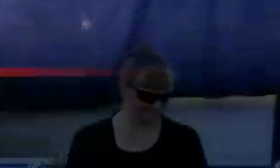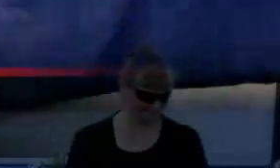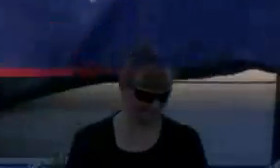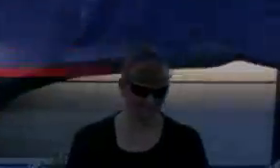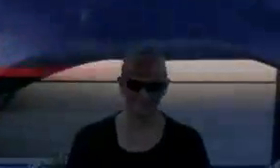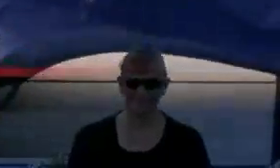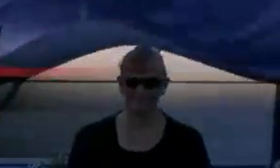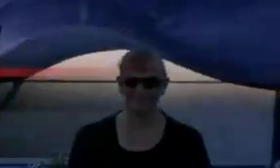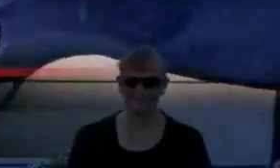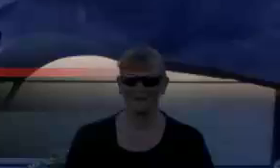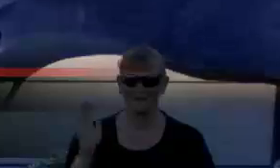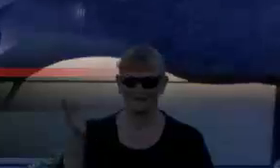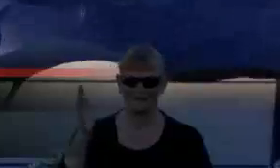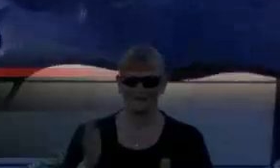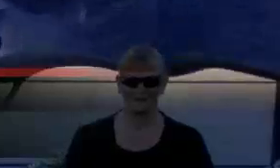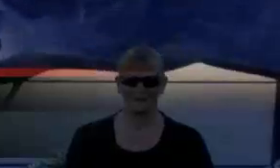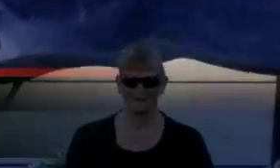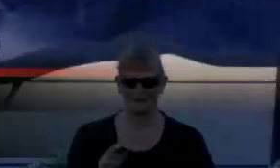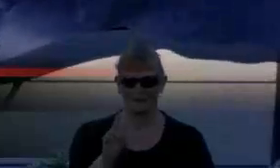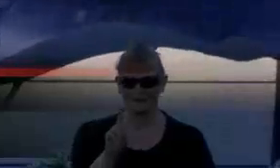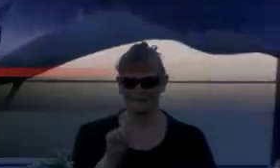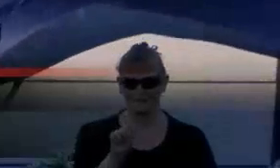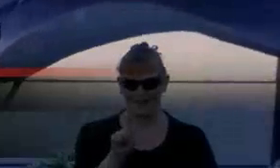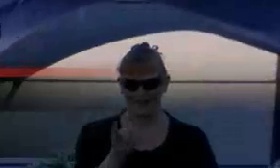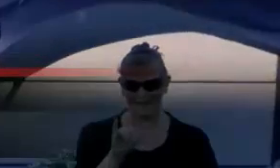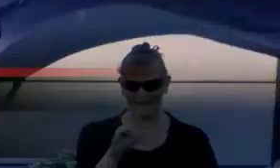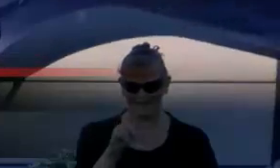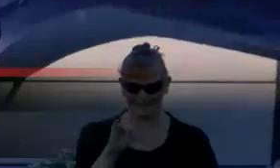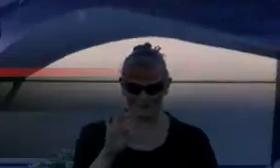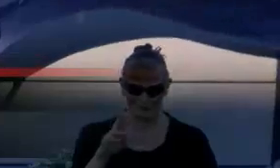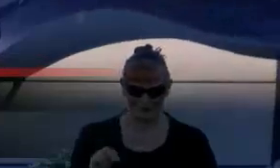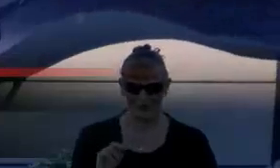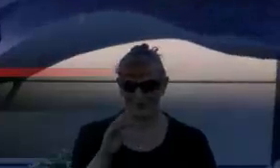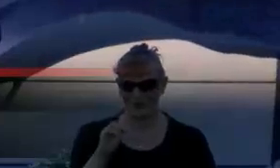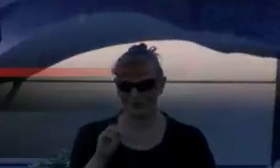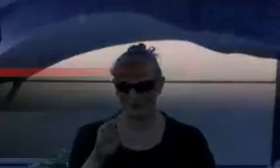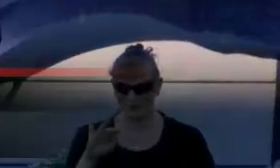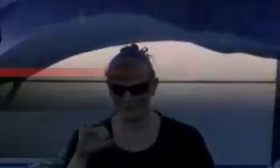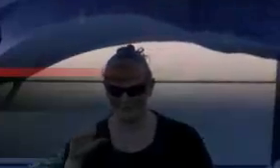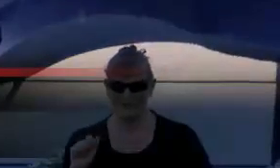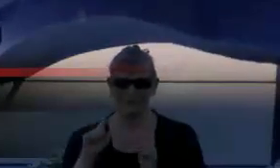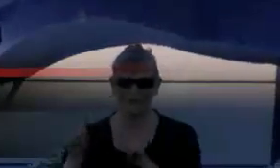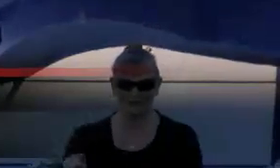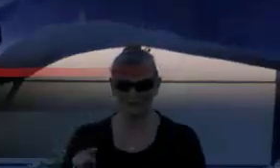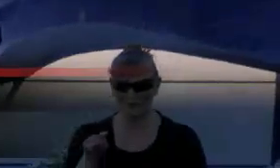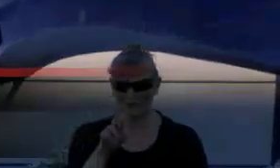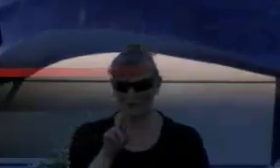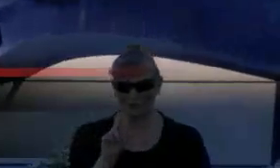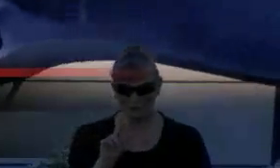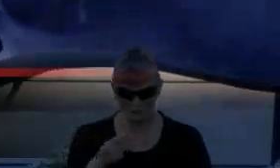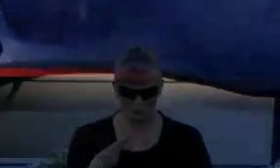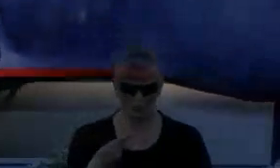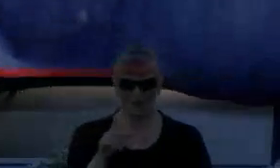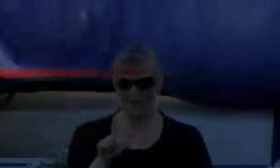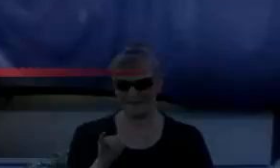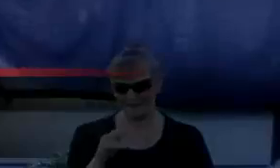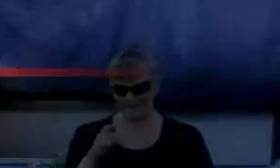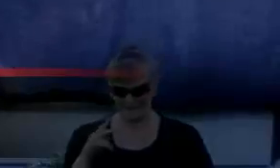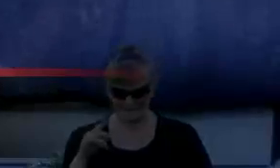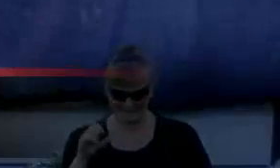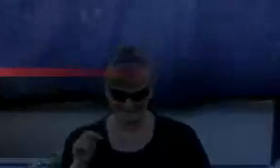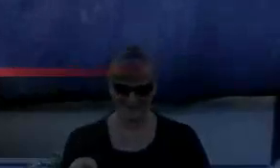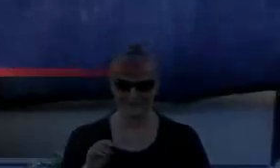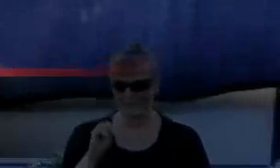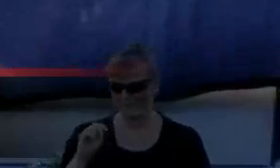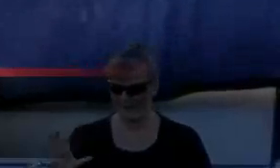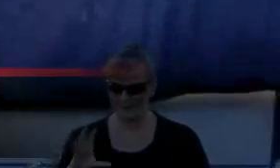Our next speaker is valedictorian Marissa Lagozo. She has attended Ruth Livingston, McLaughlin Middle School, and Chiawana High School. She will